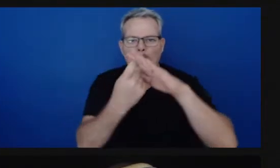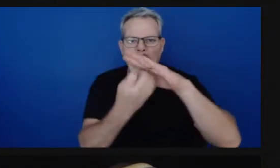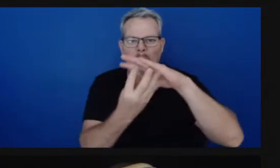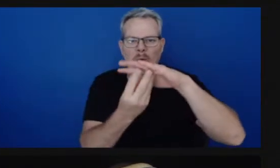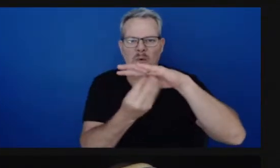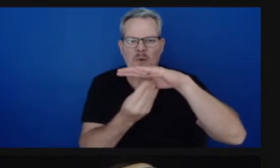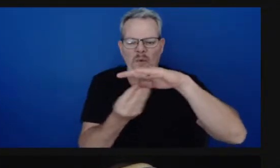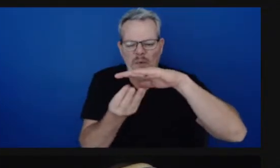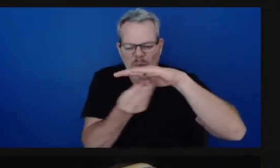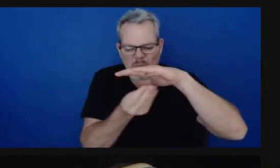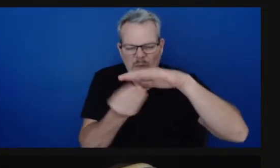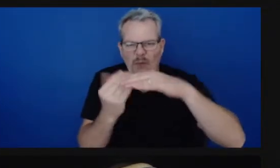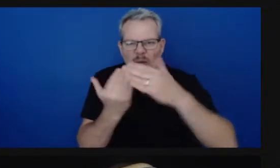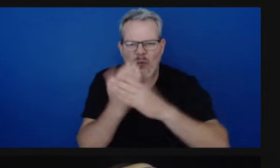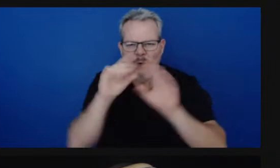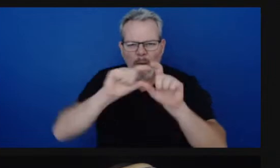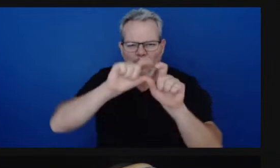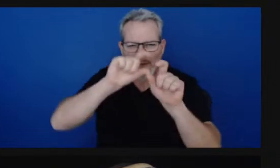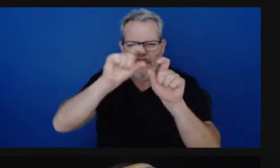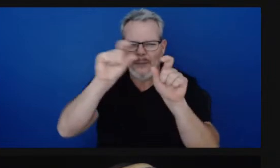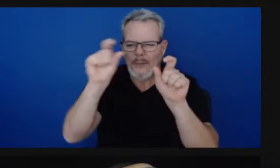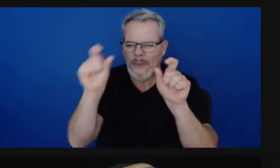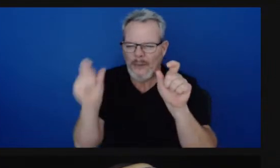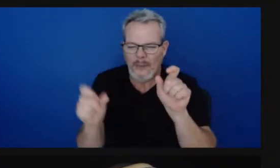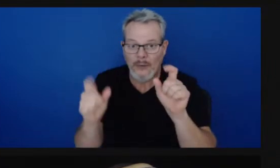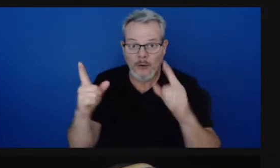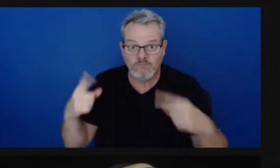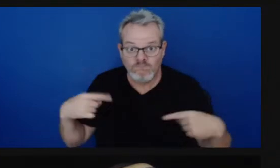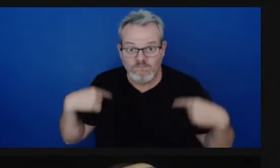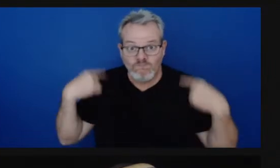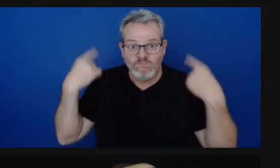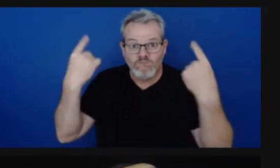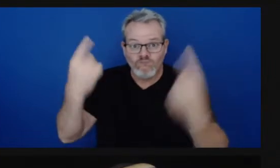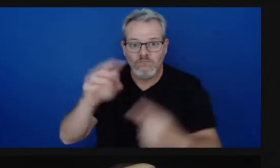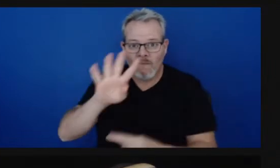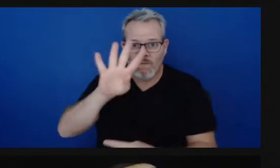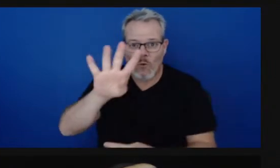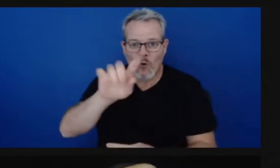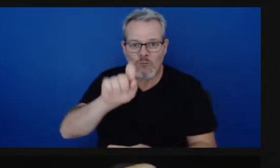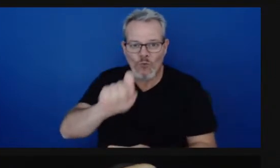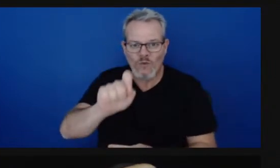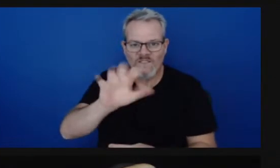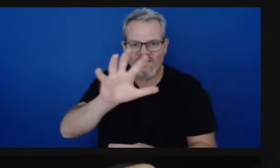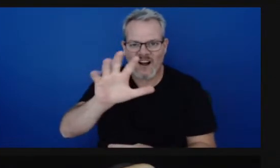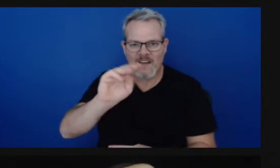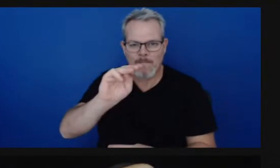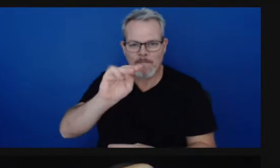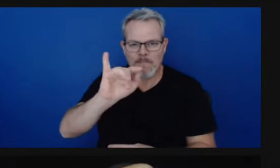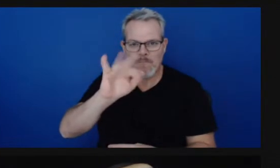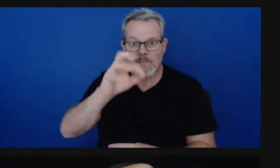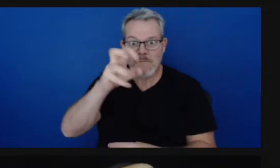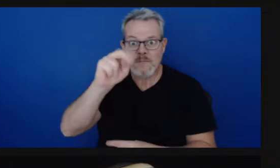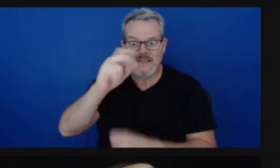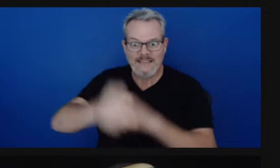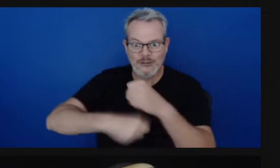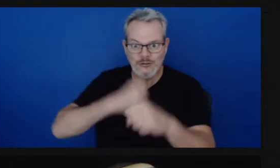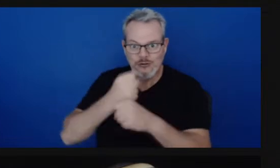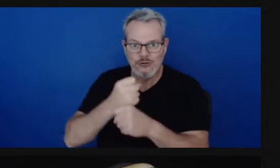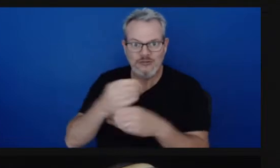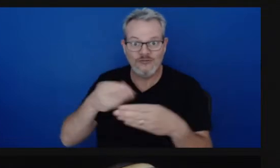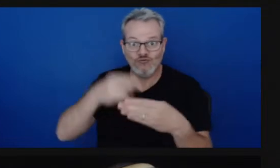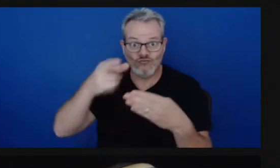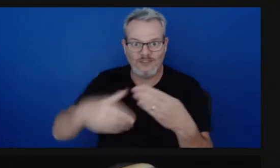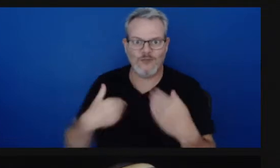over 4.5 billion years, you end up with two blobs. Let's pause it. Two blobs. Whoop, nope. Oh, come